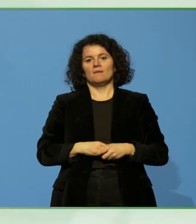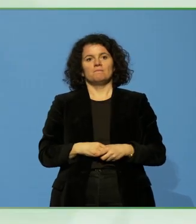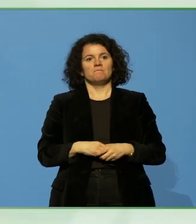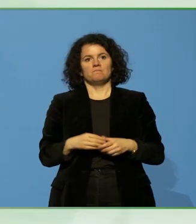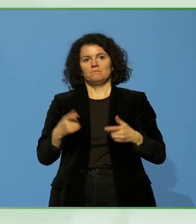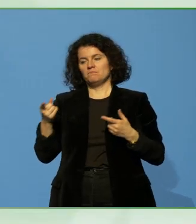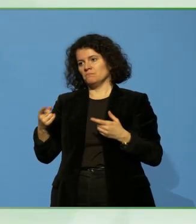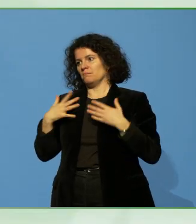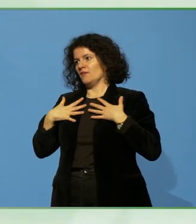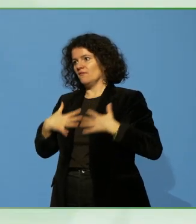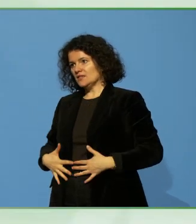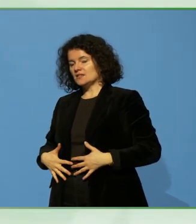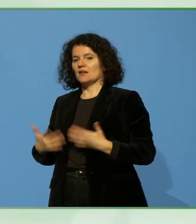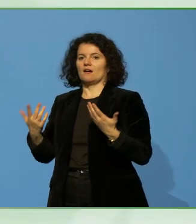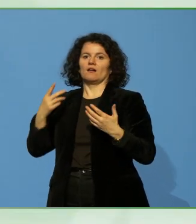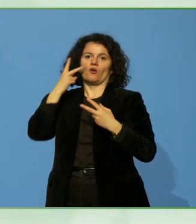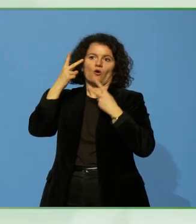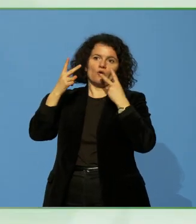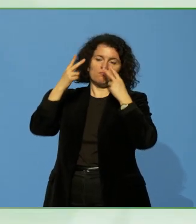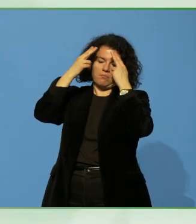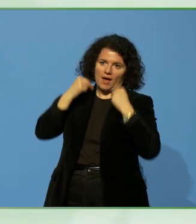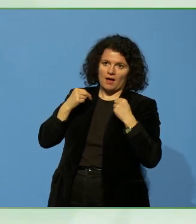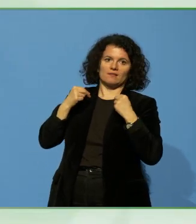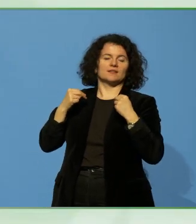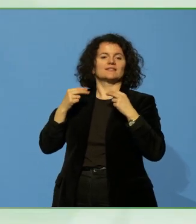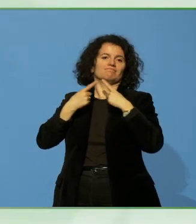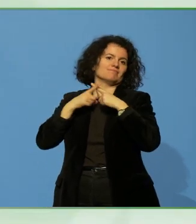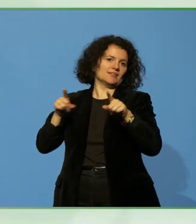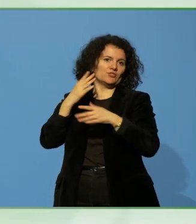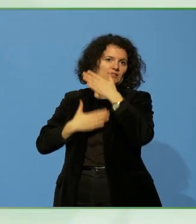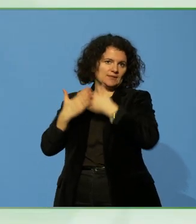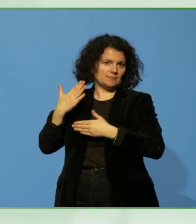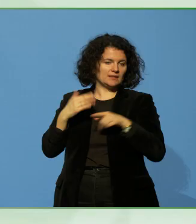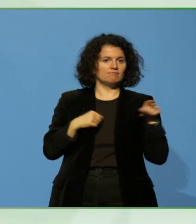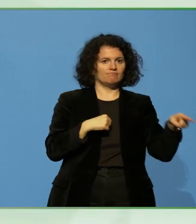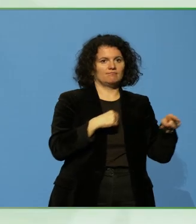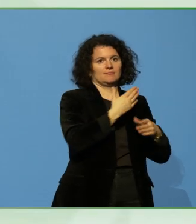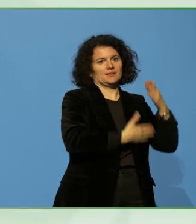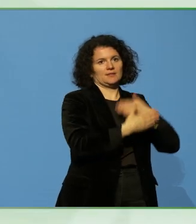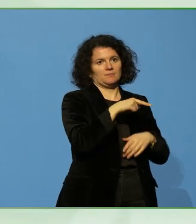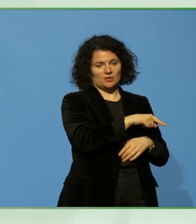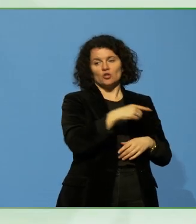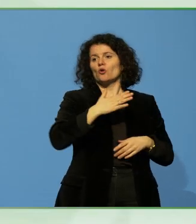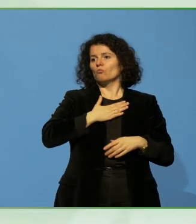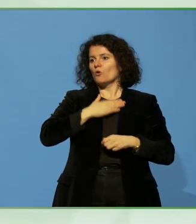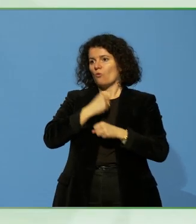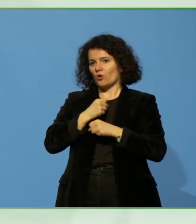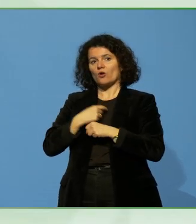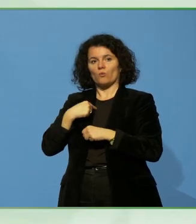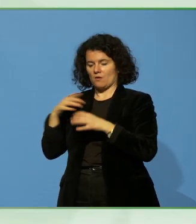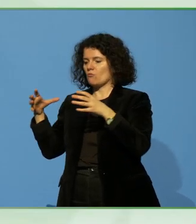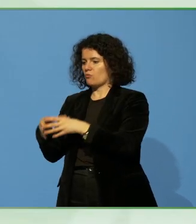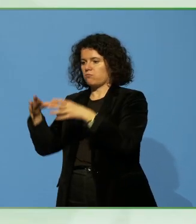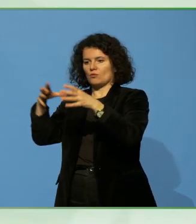impaired is different than somebody with learning disability. So we really want to look to the different groups and then identify what